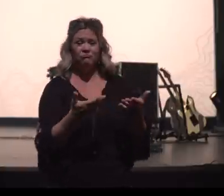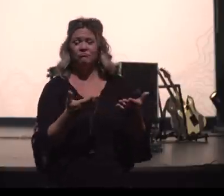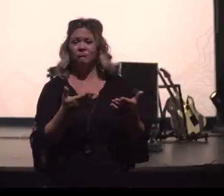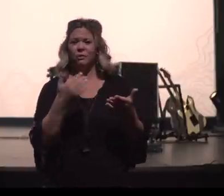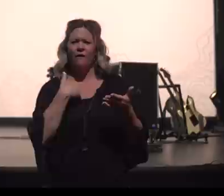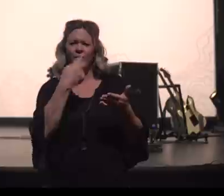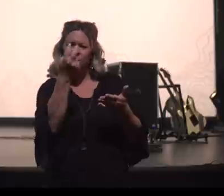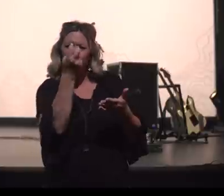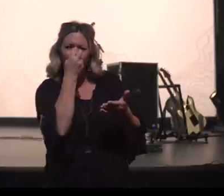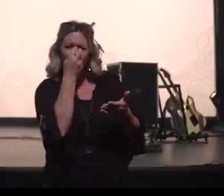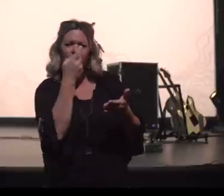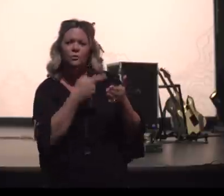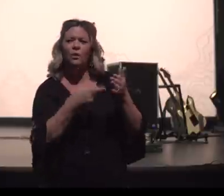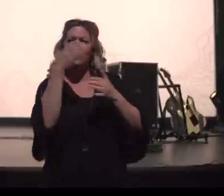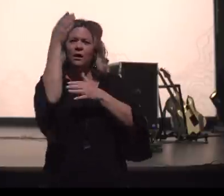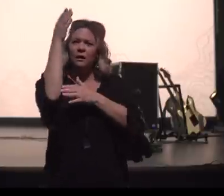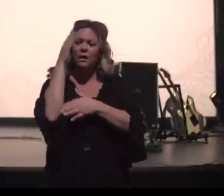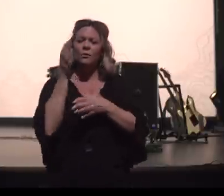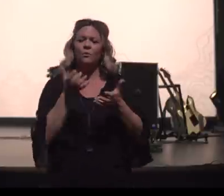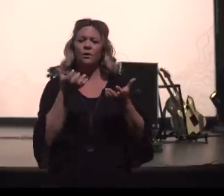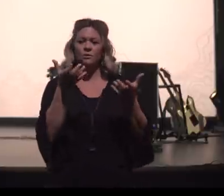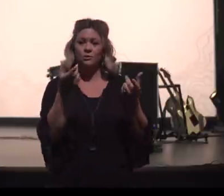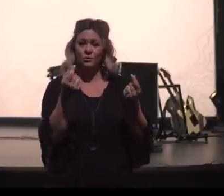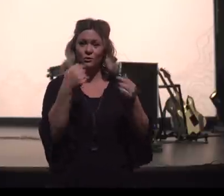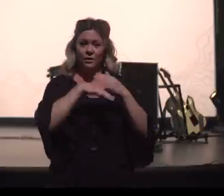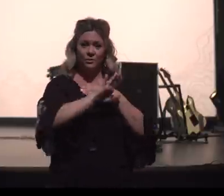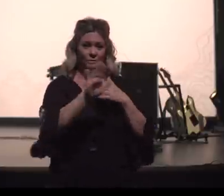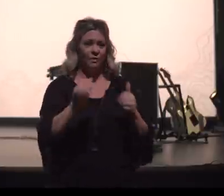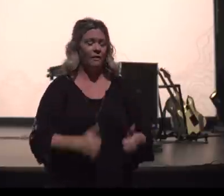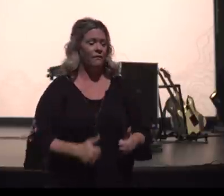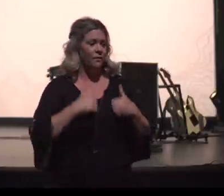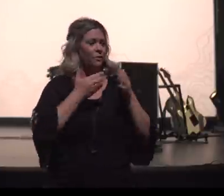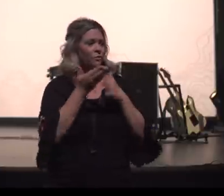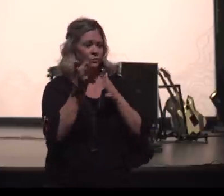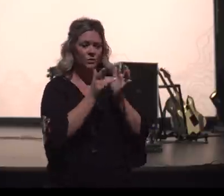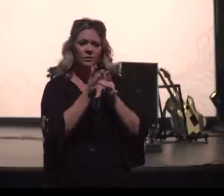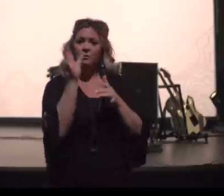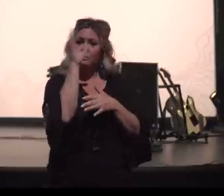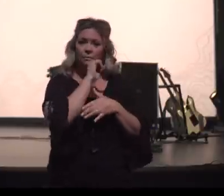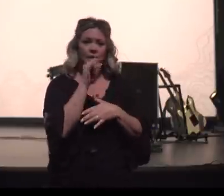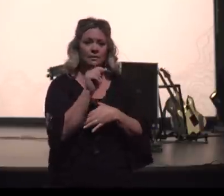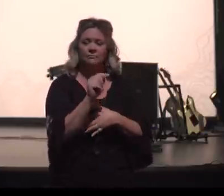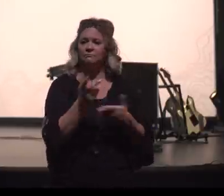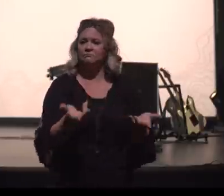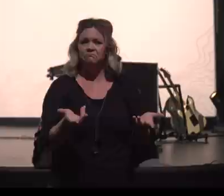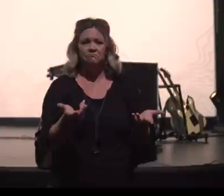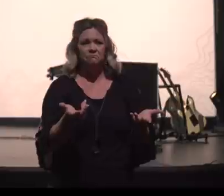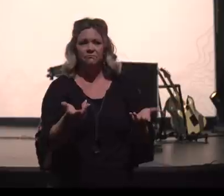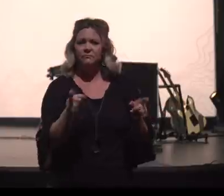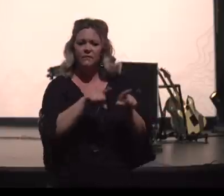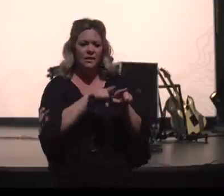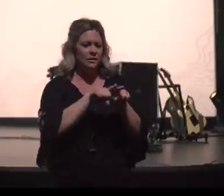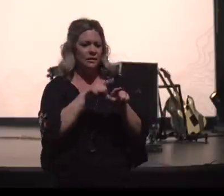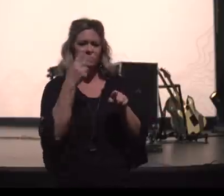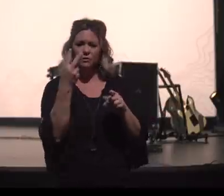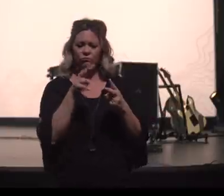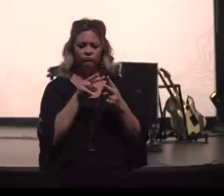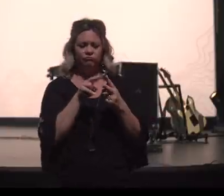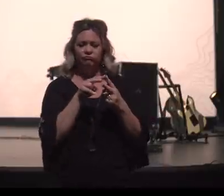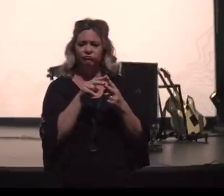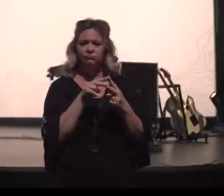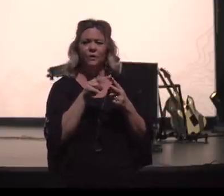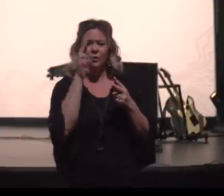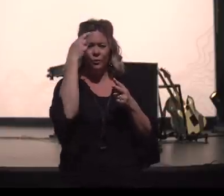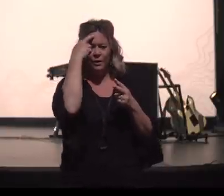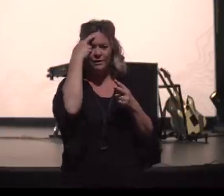have blindness to what God wants to do in your life through Jesus. You've just missed it for really the same two reasons. I want to